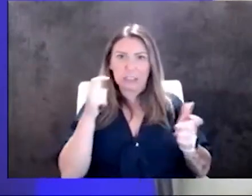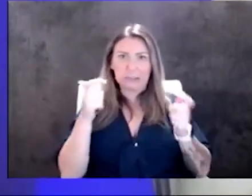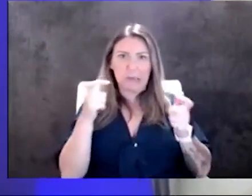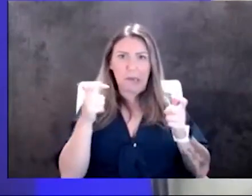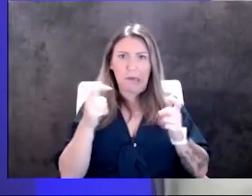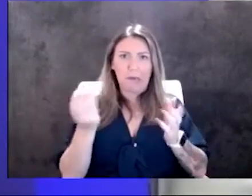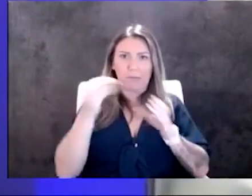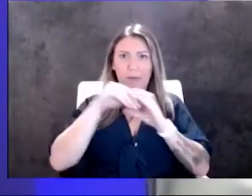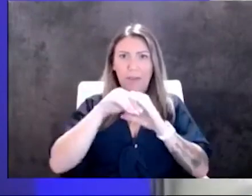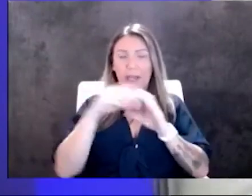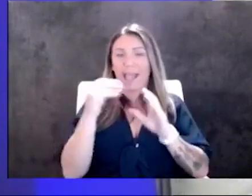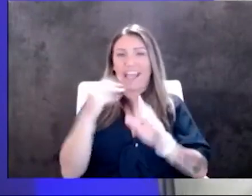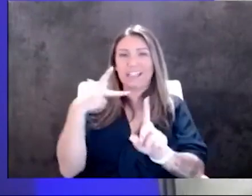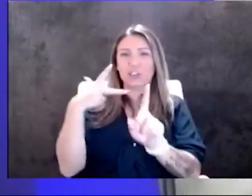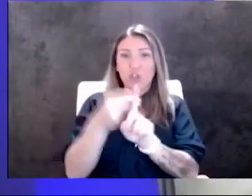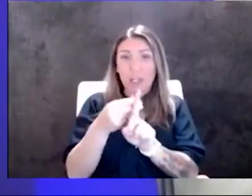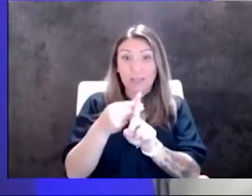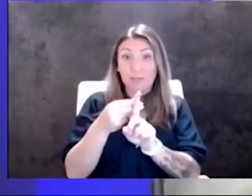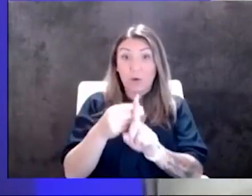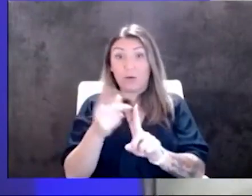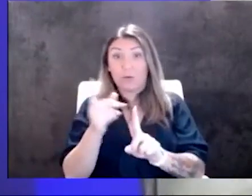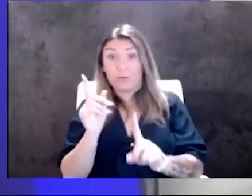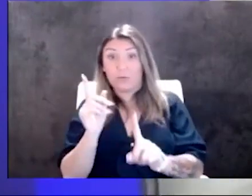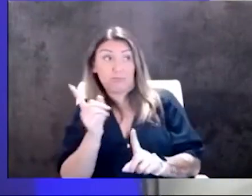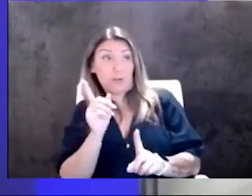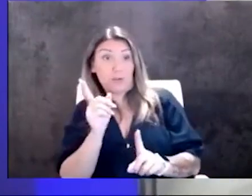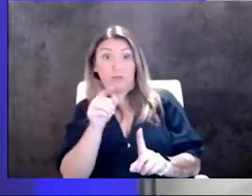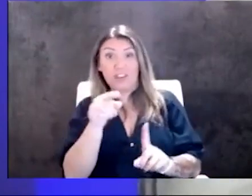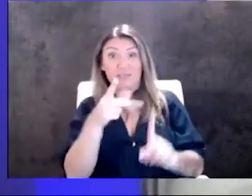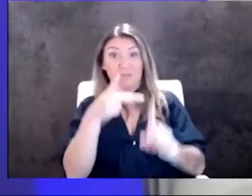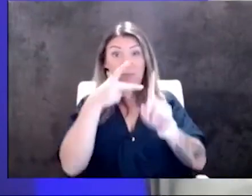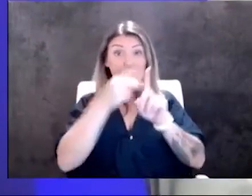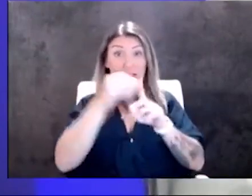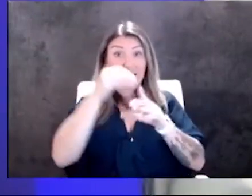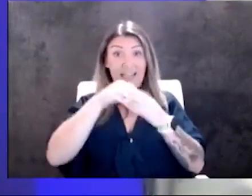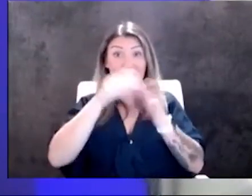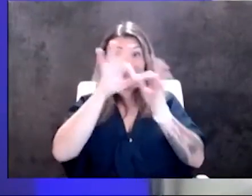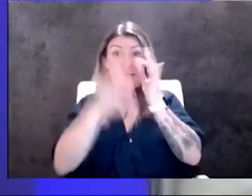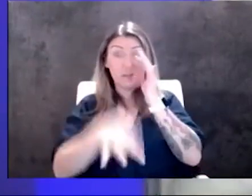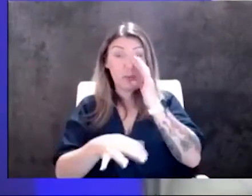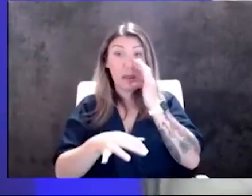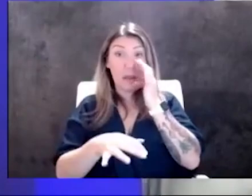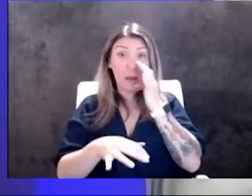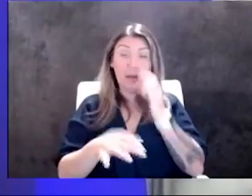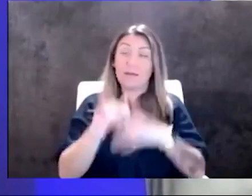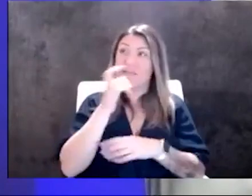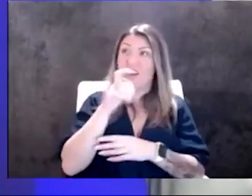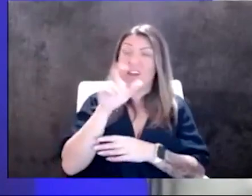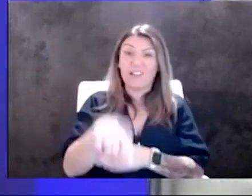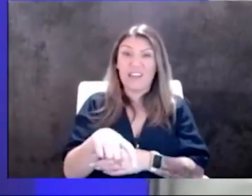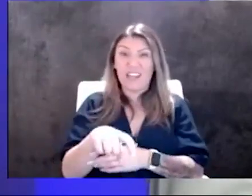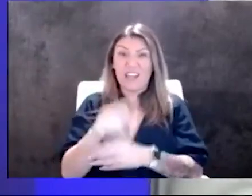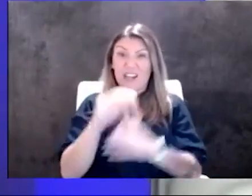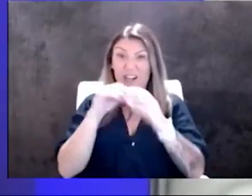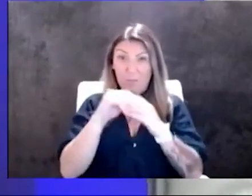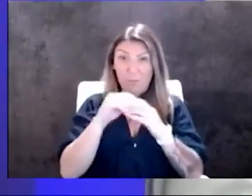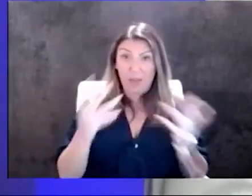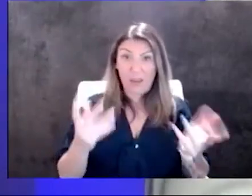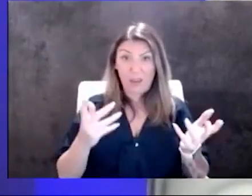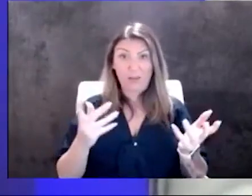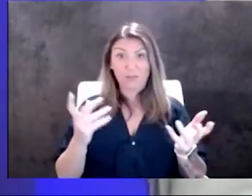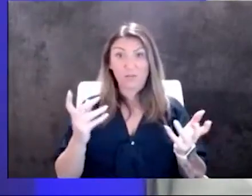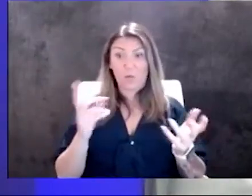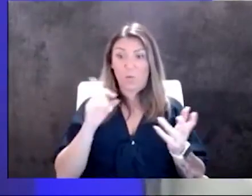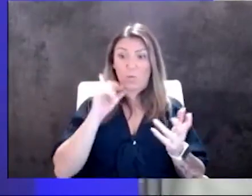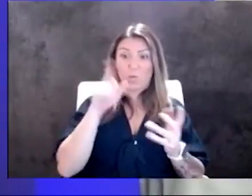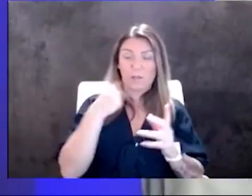injectable devices, that we actually just kind of inject into the spinal cord and really not really need an implant. So I think when you look at, this research and all